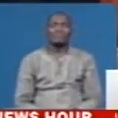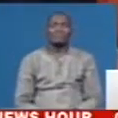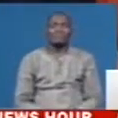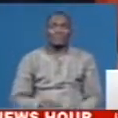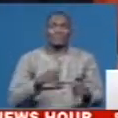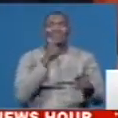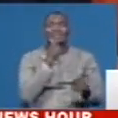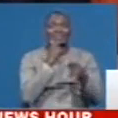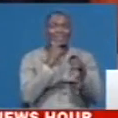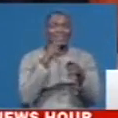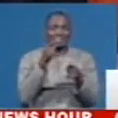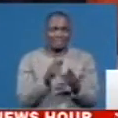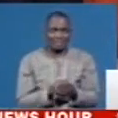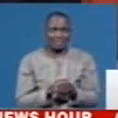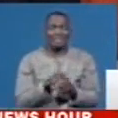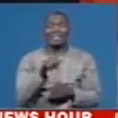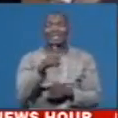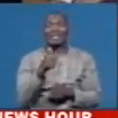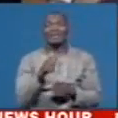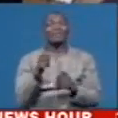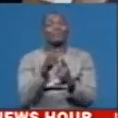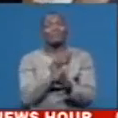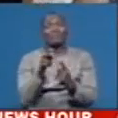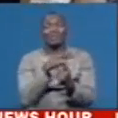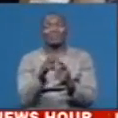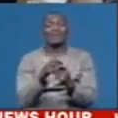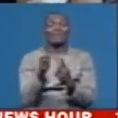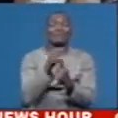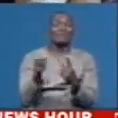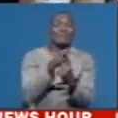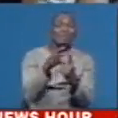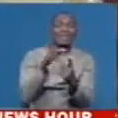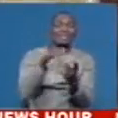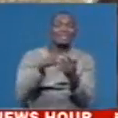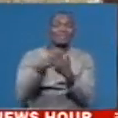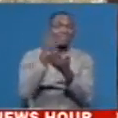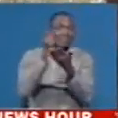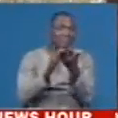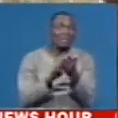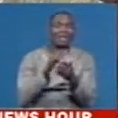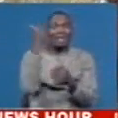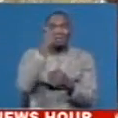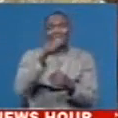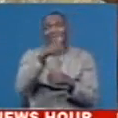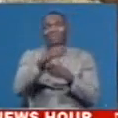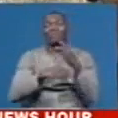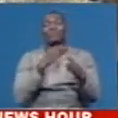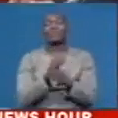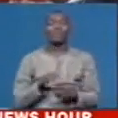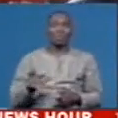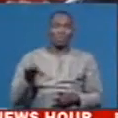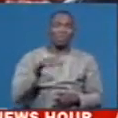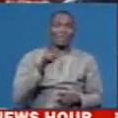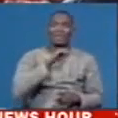The president observed that any form of violence against journalists on the African continent or any part of the world